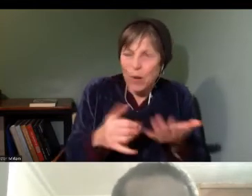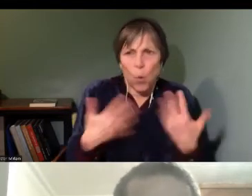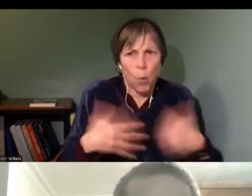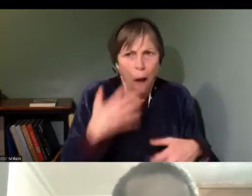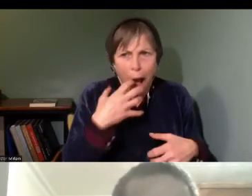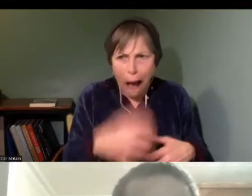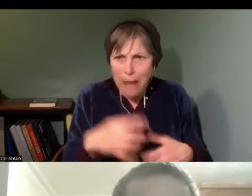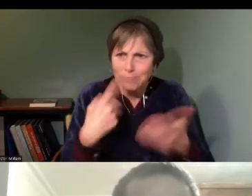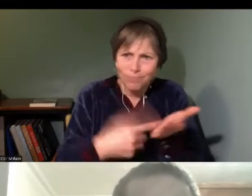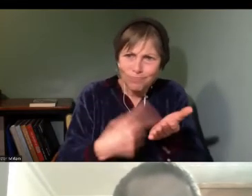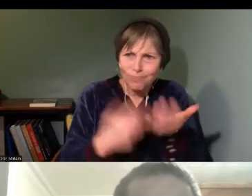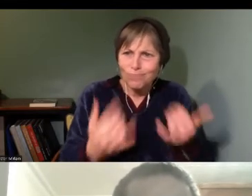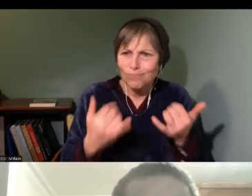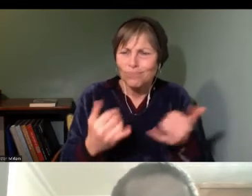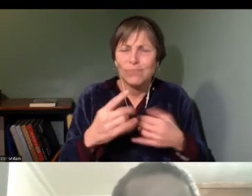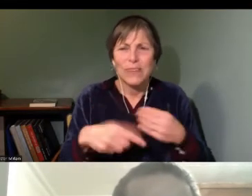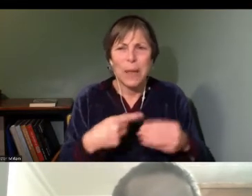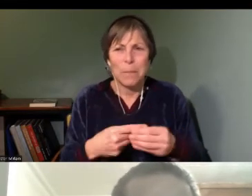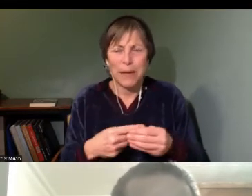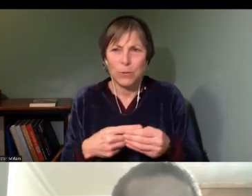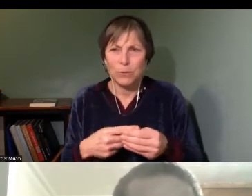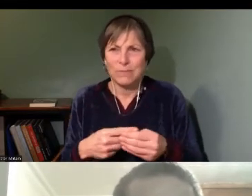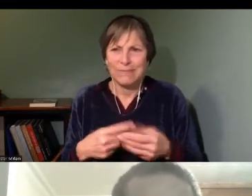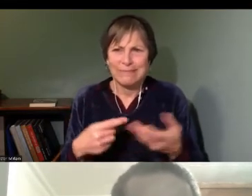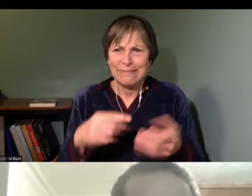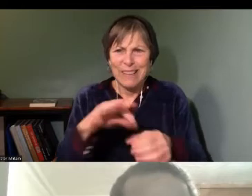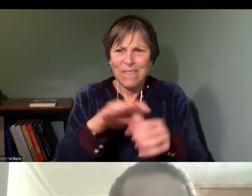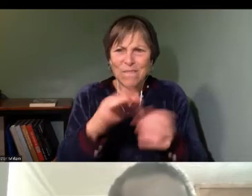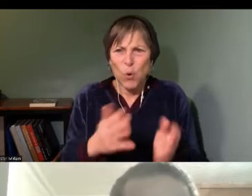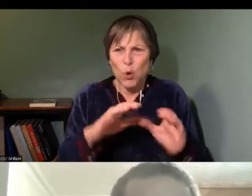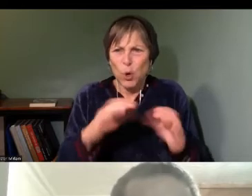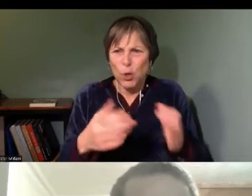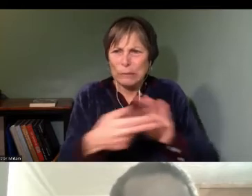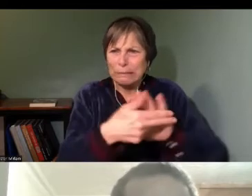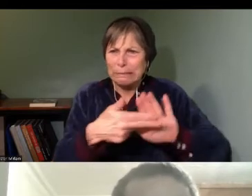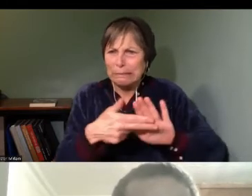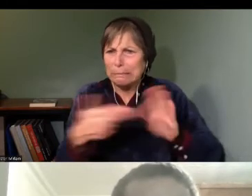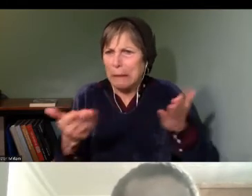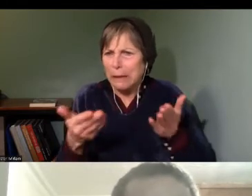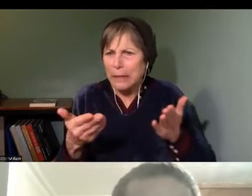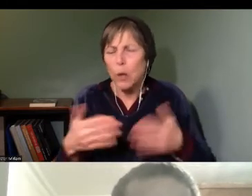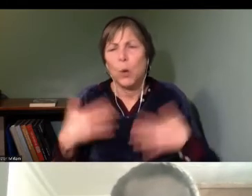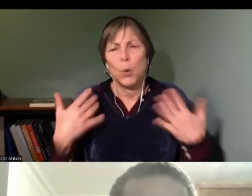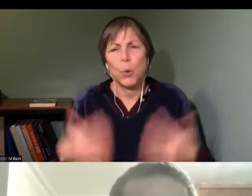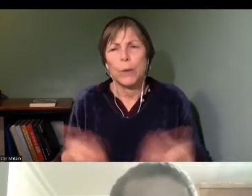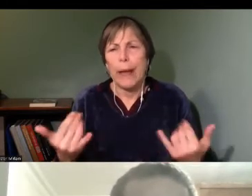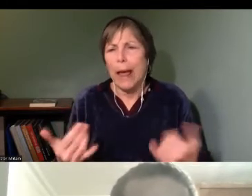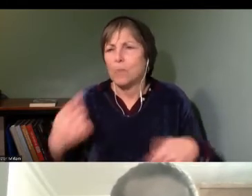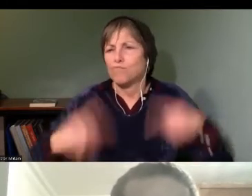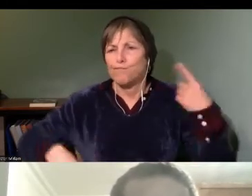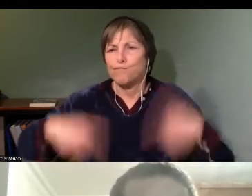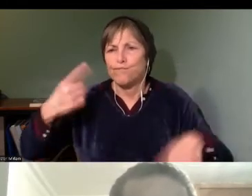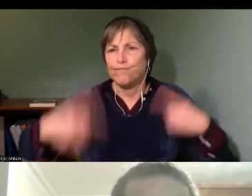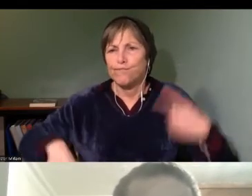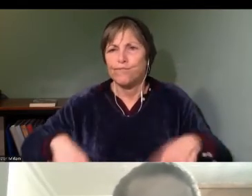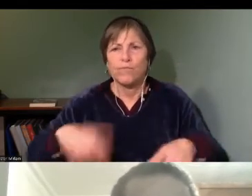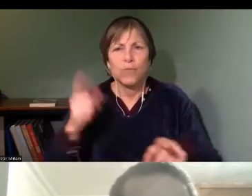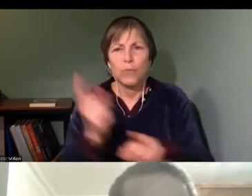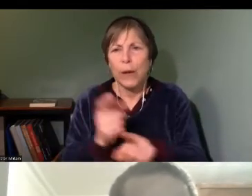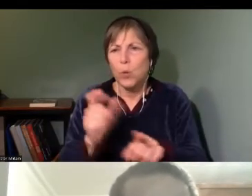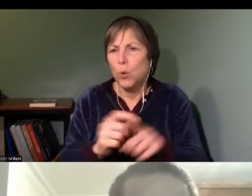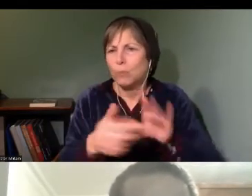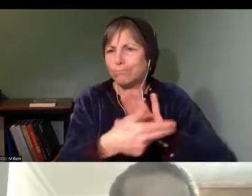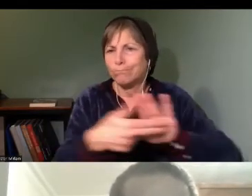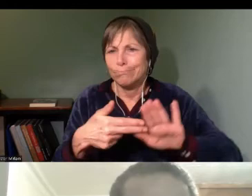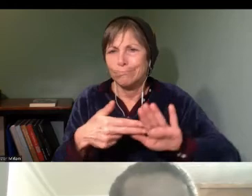about what we should term these voters because there's a lot of debate currently um i know there's talk of municipal